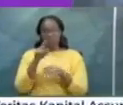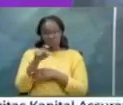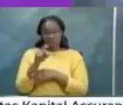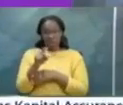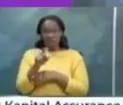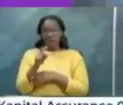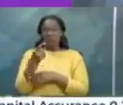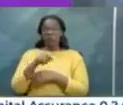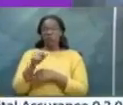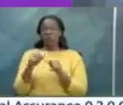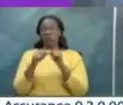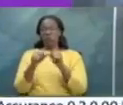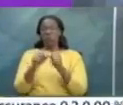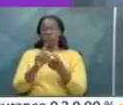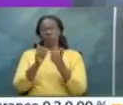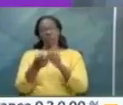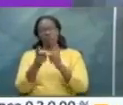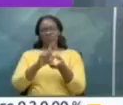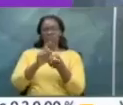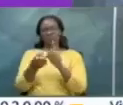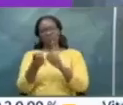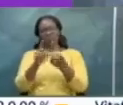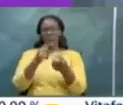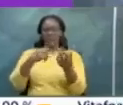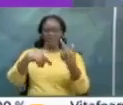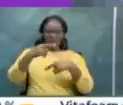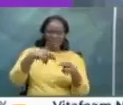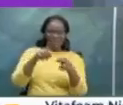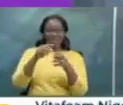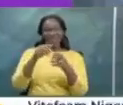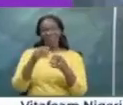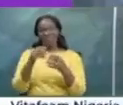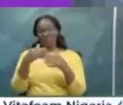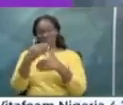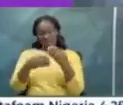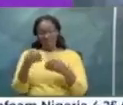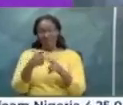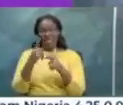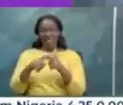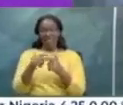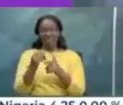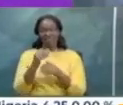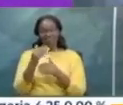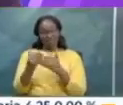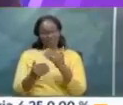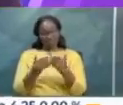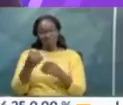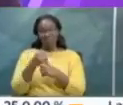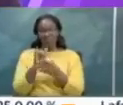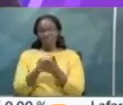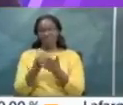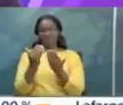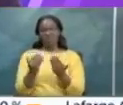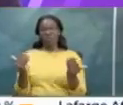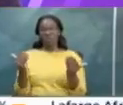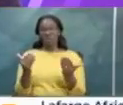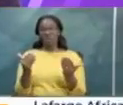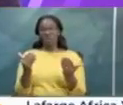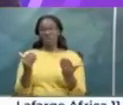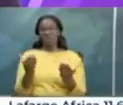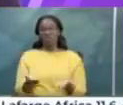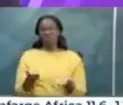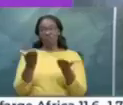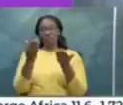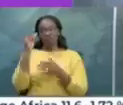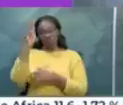you know, we'll be able to keep changing and revising the material and then progressively make it so that the child is increasing